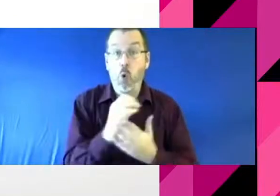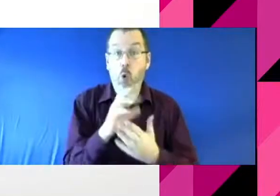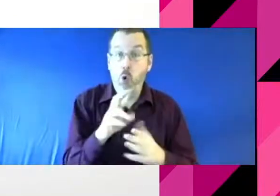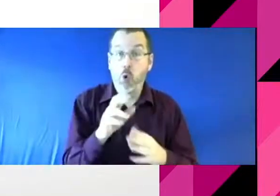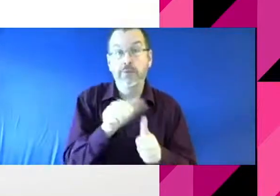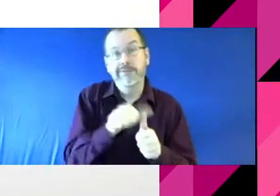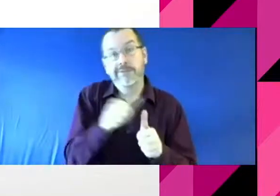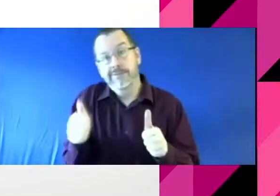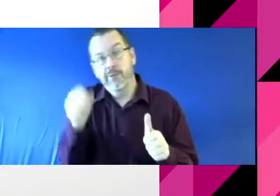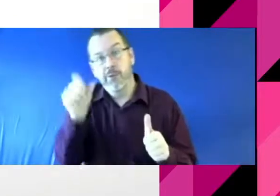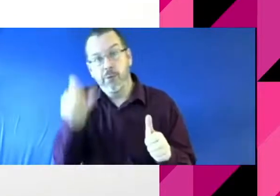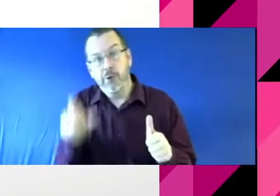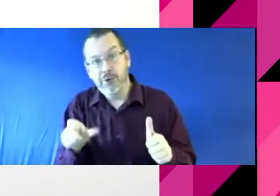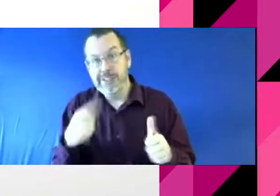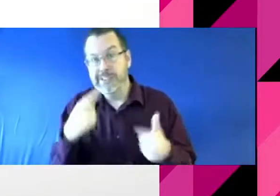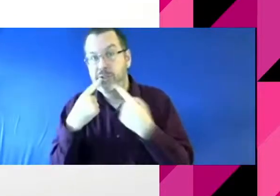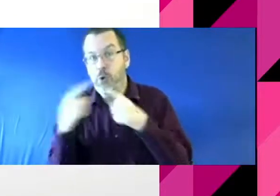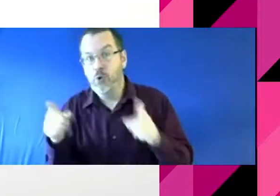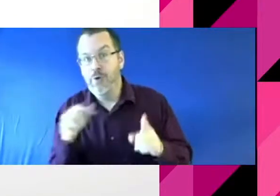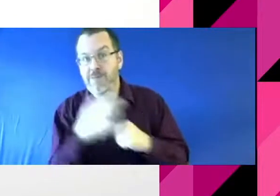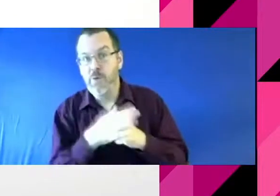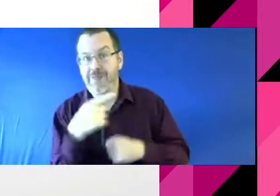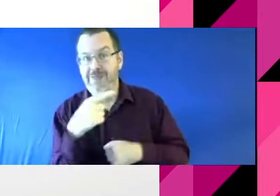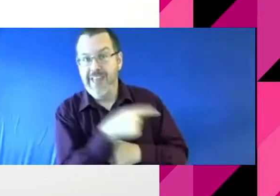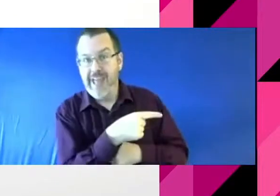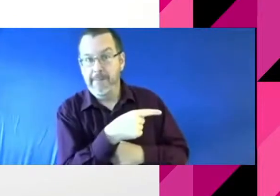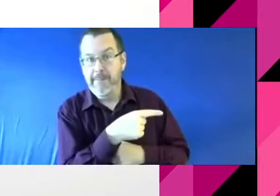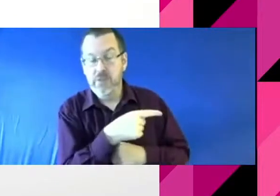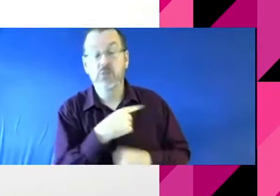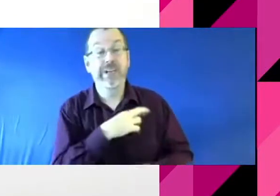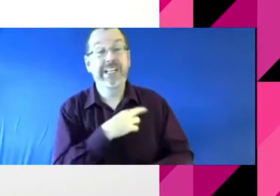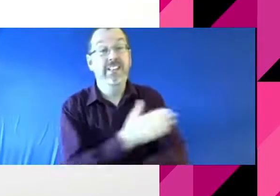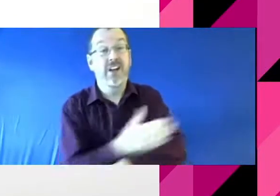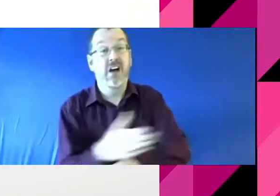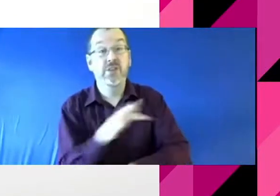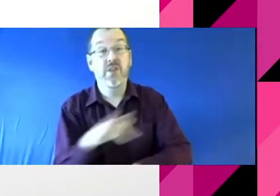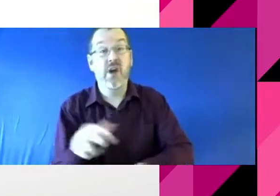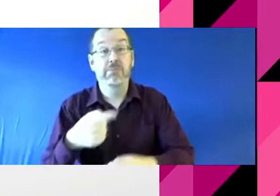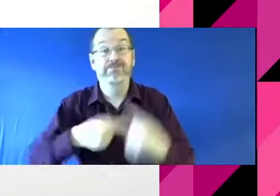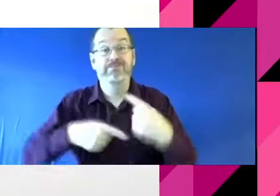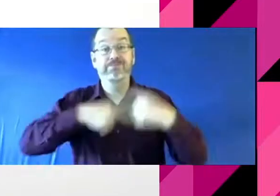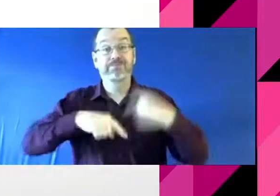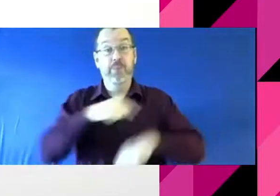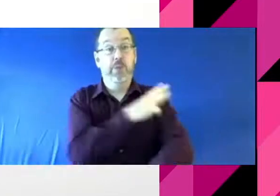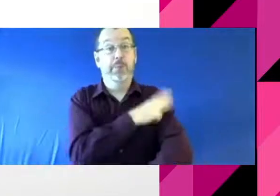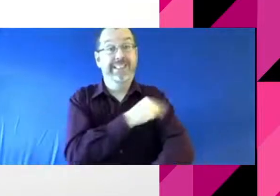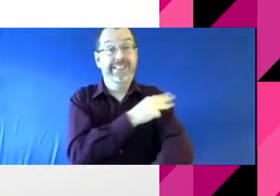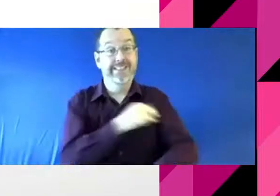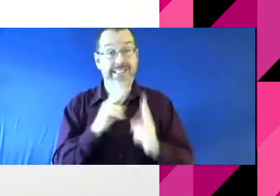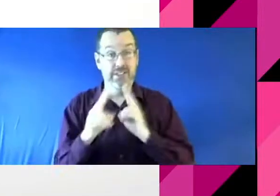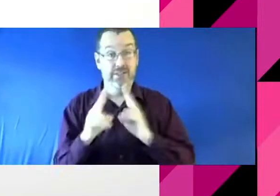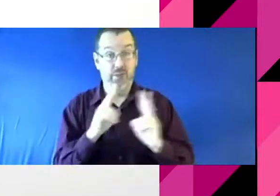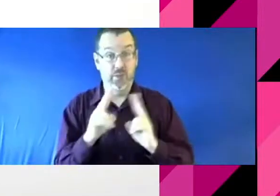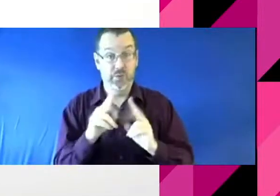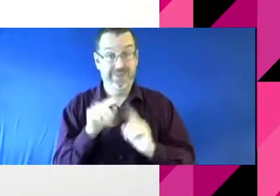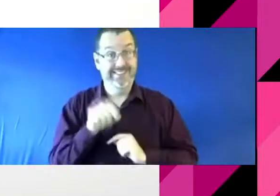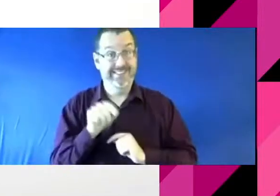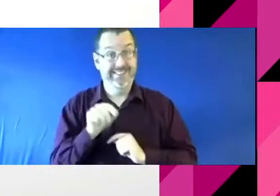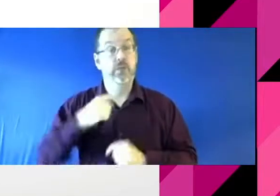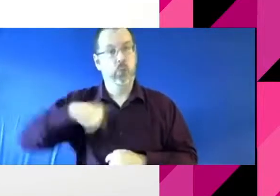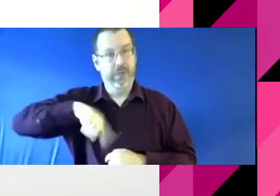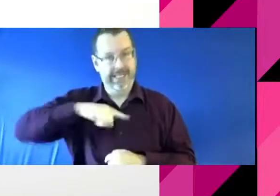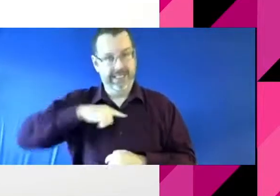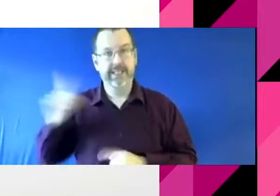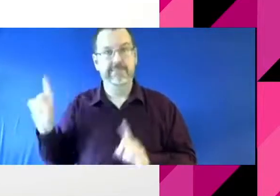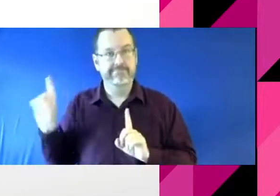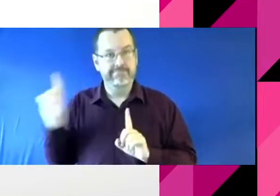very early stage with the police interview. And that's where we come in. And I often say to the